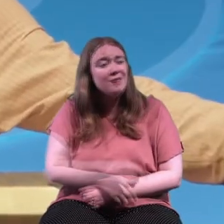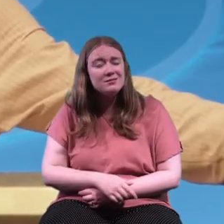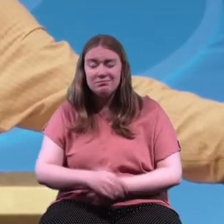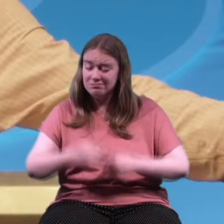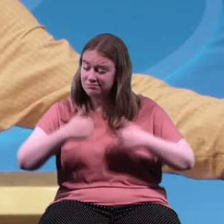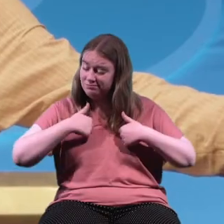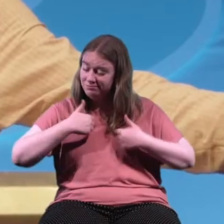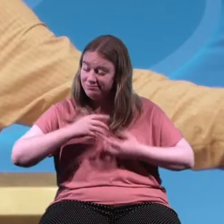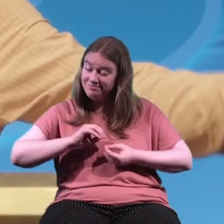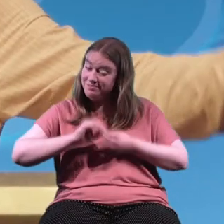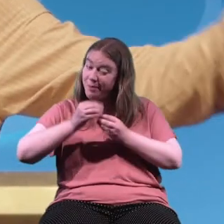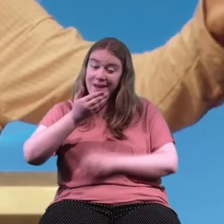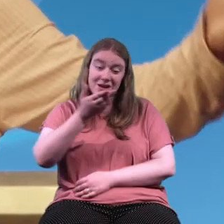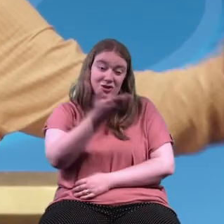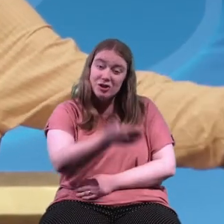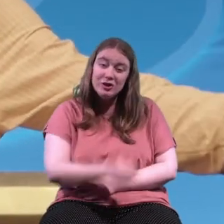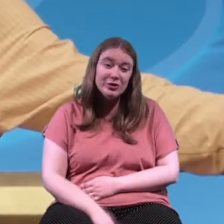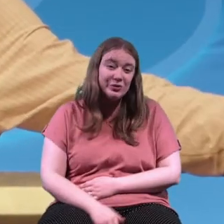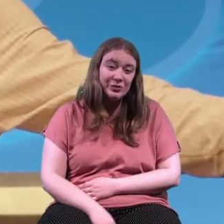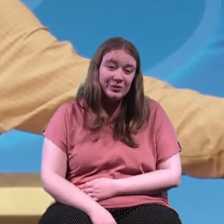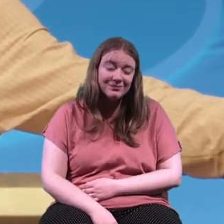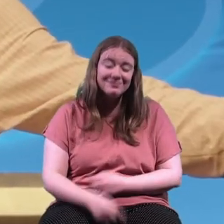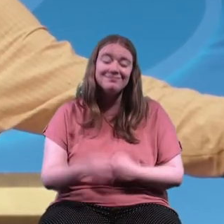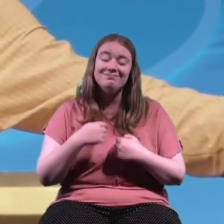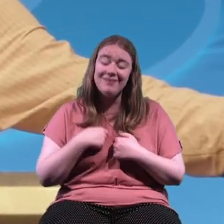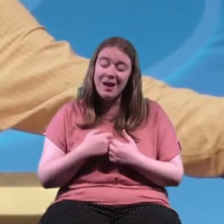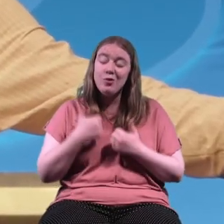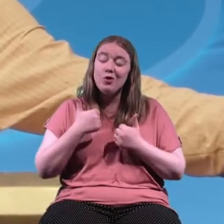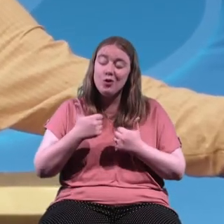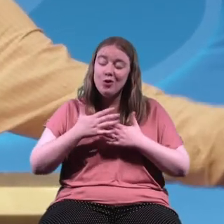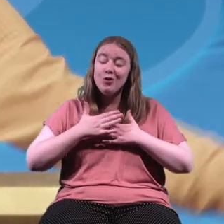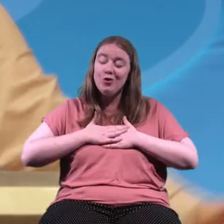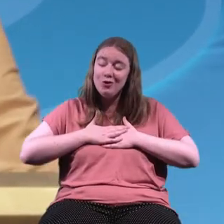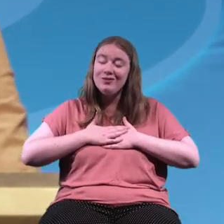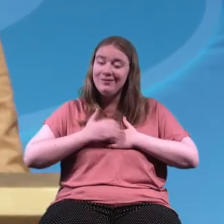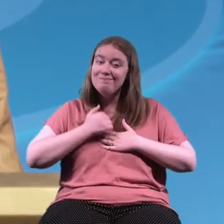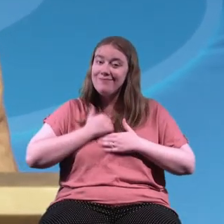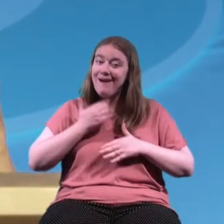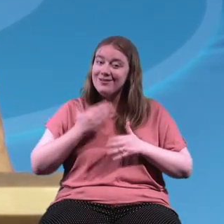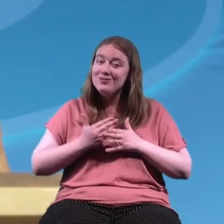maker, and I am good at my job.